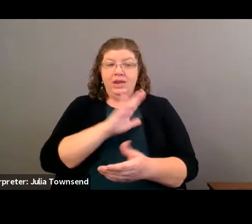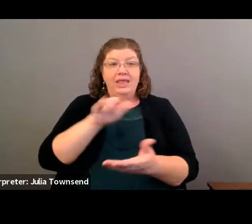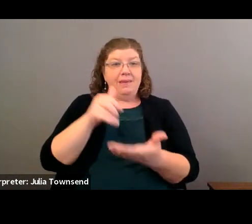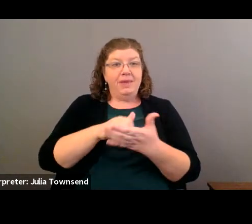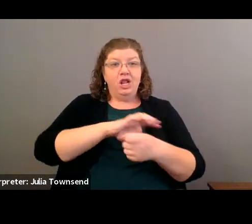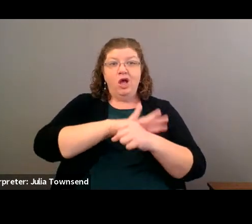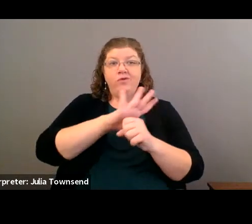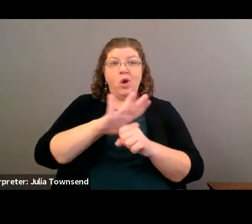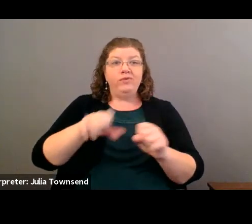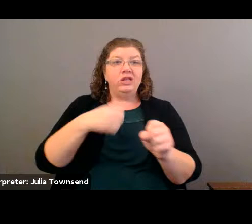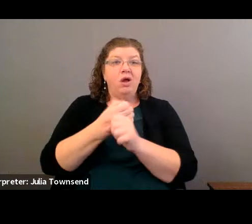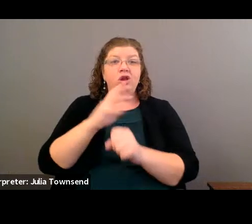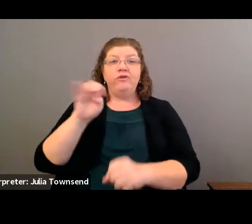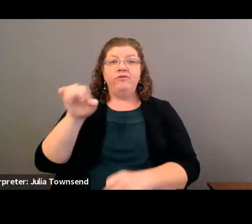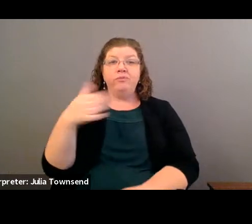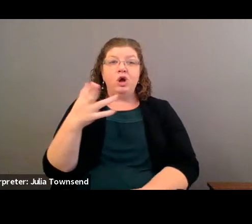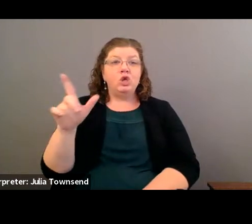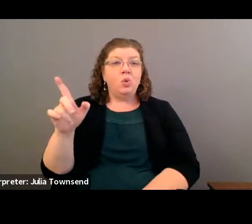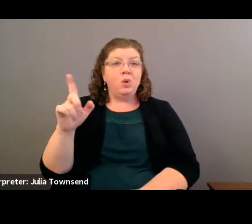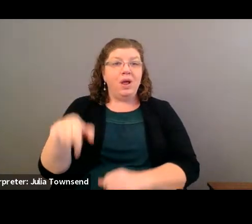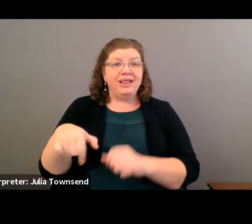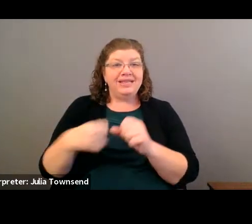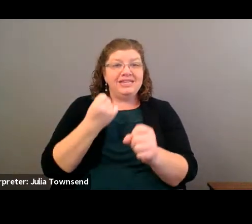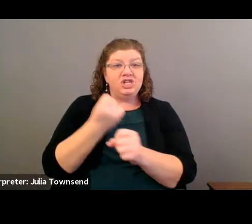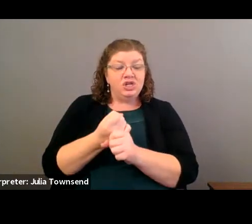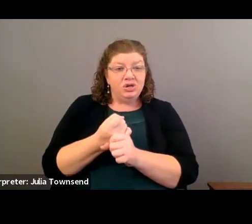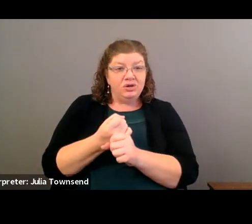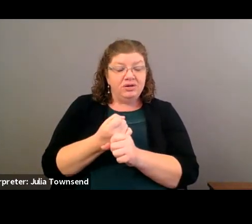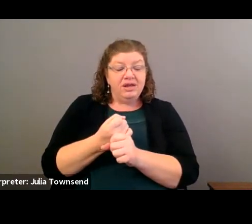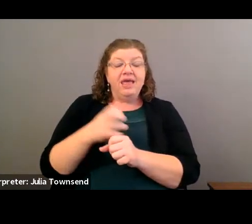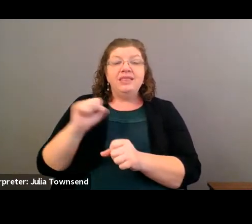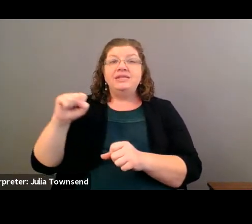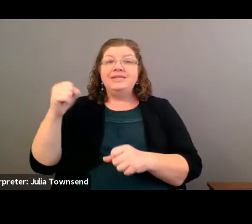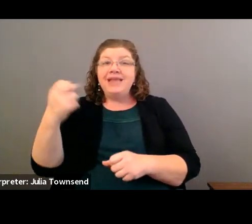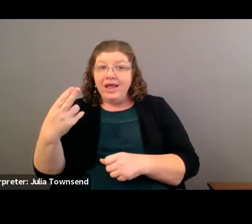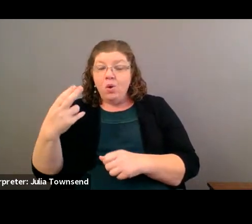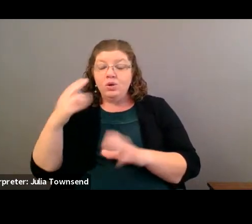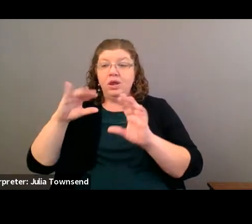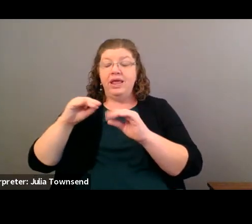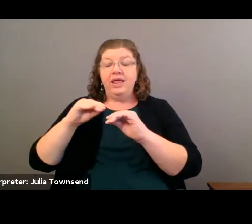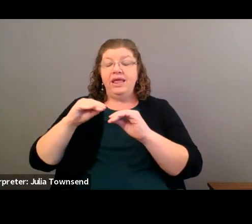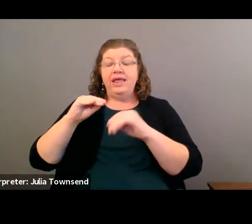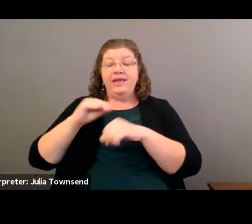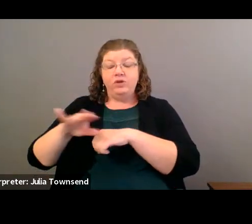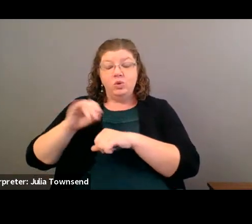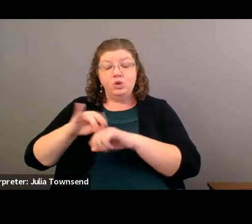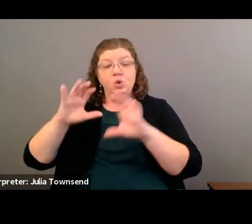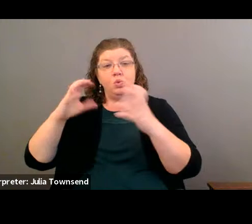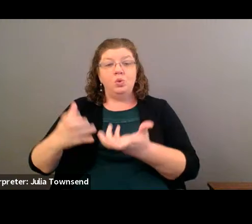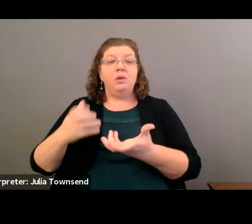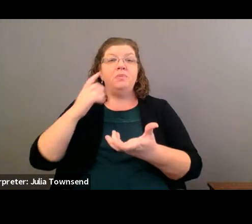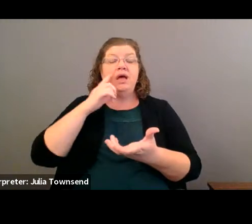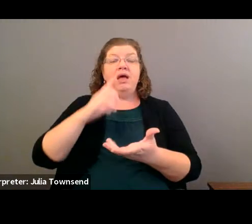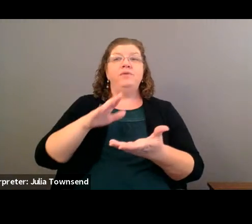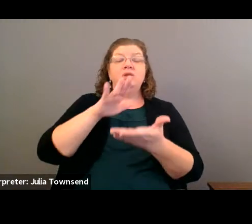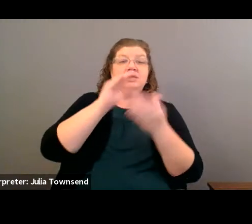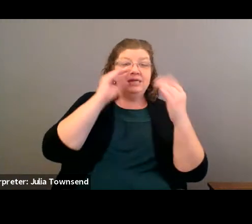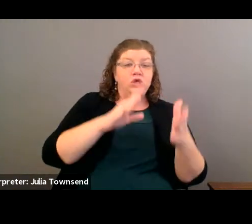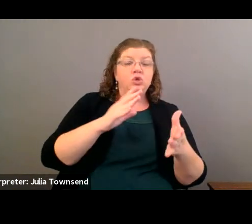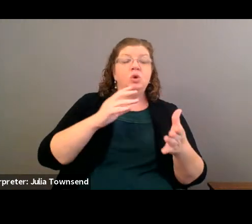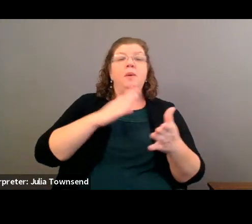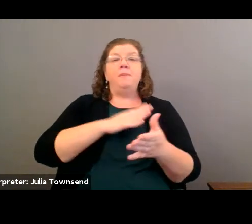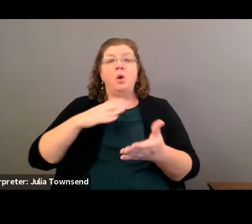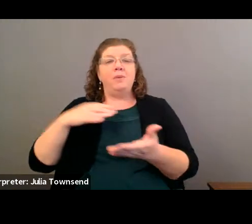lockdown in March of 21 of this year. The stakeholders, an insular group of staff, teachers, board members, and Adelante supporters, are not the